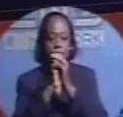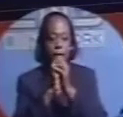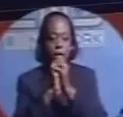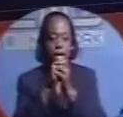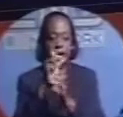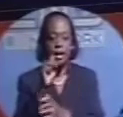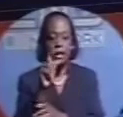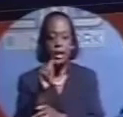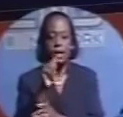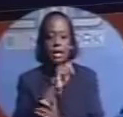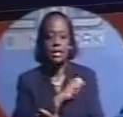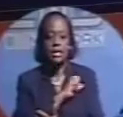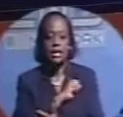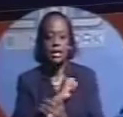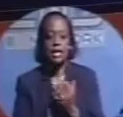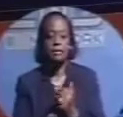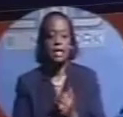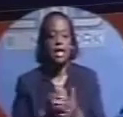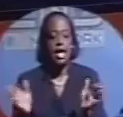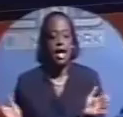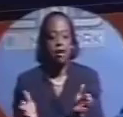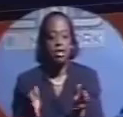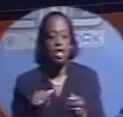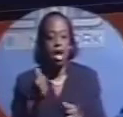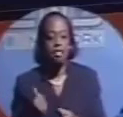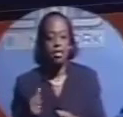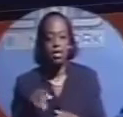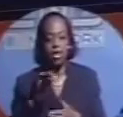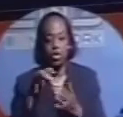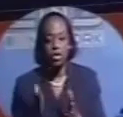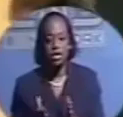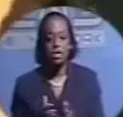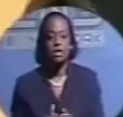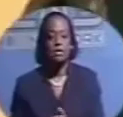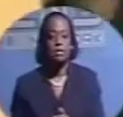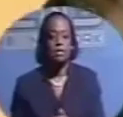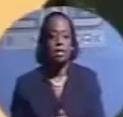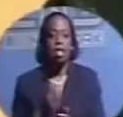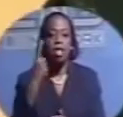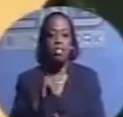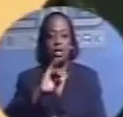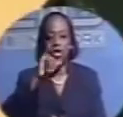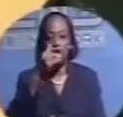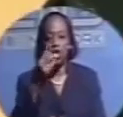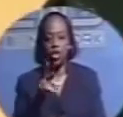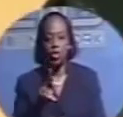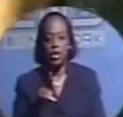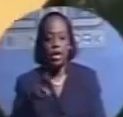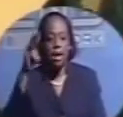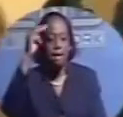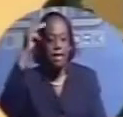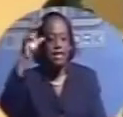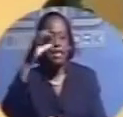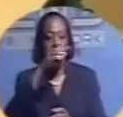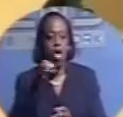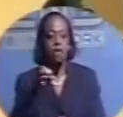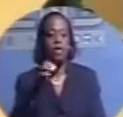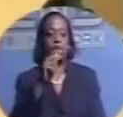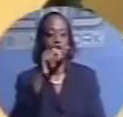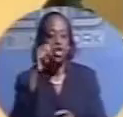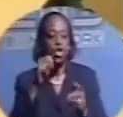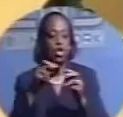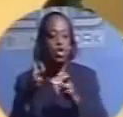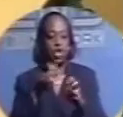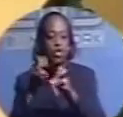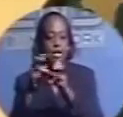encouraged other students to strive for excellence. The junior minister of tourism is a fine